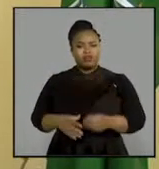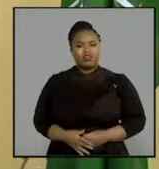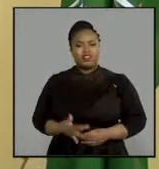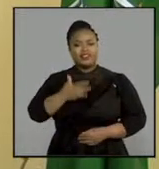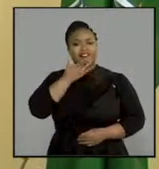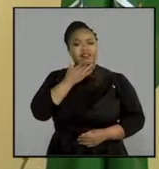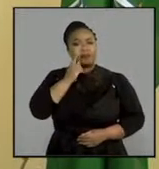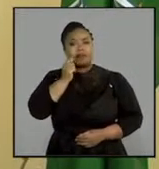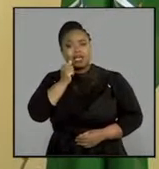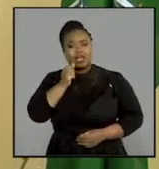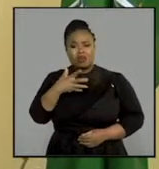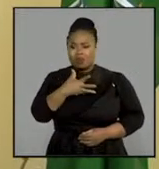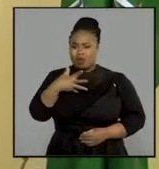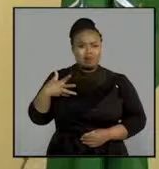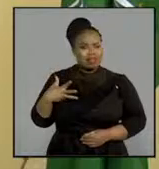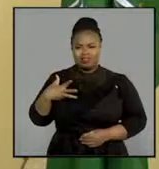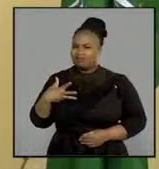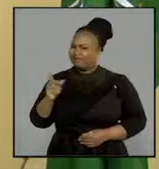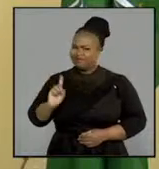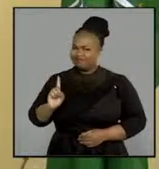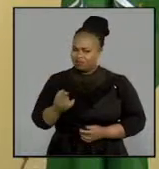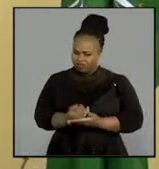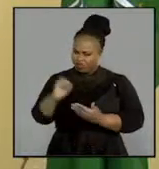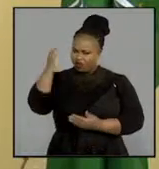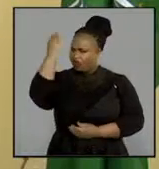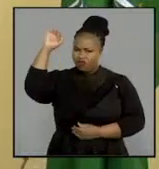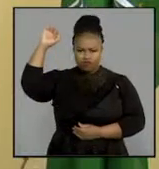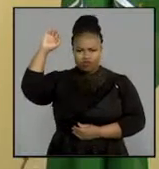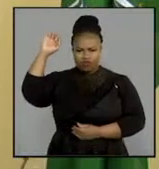Let us reject sexism in our homes,